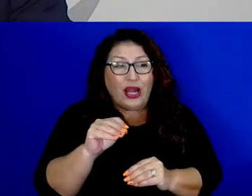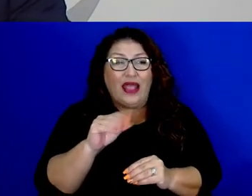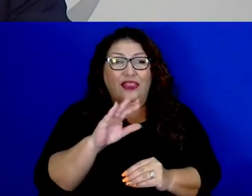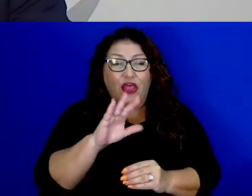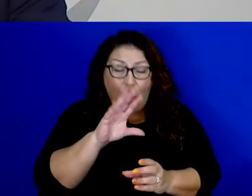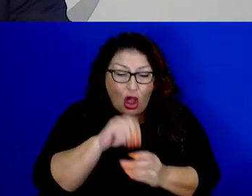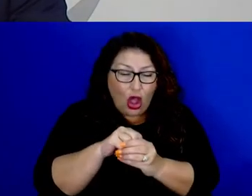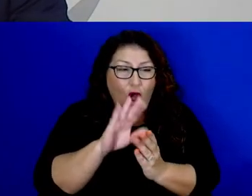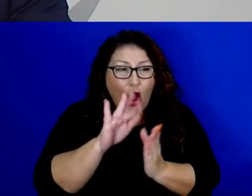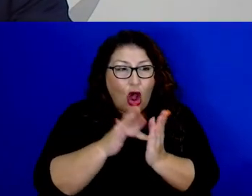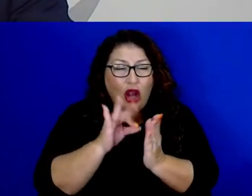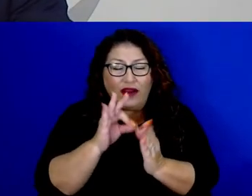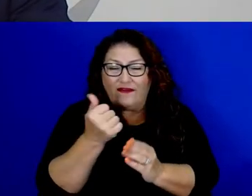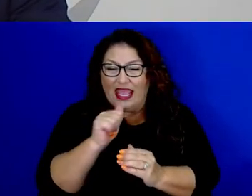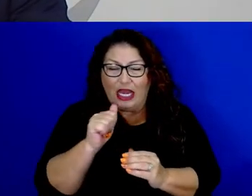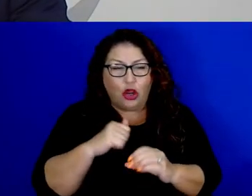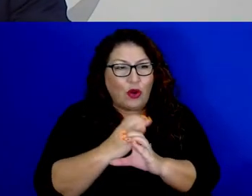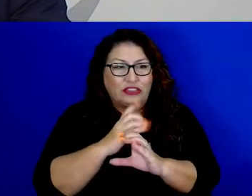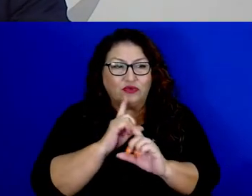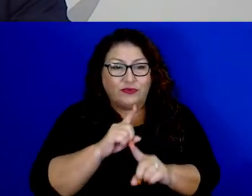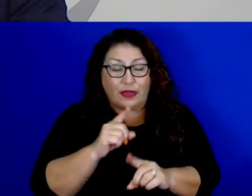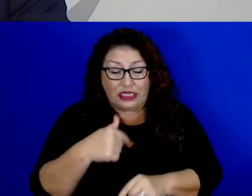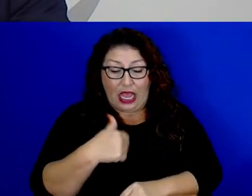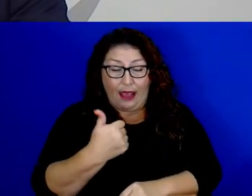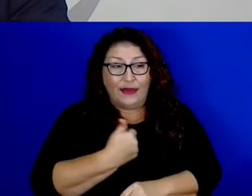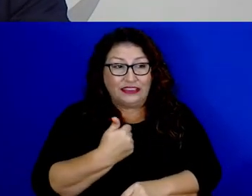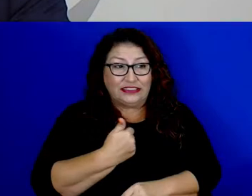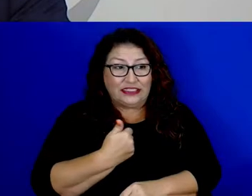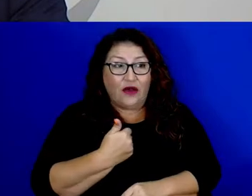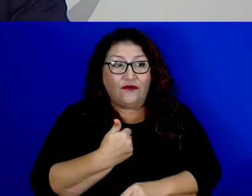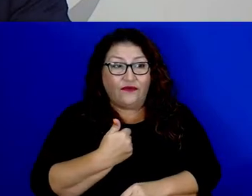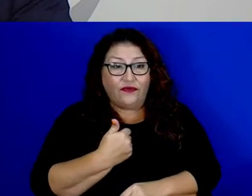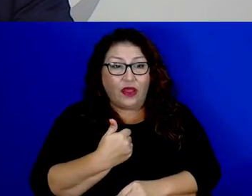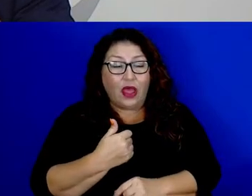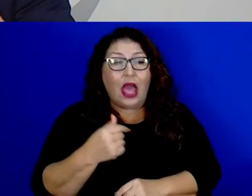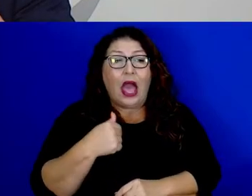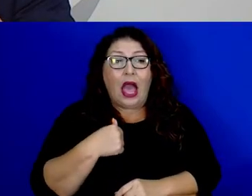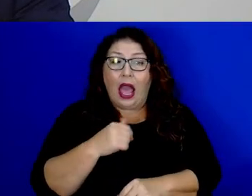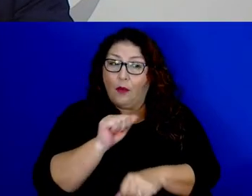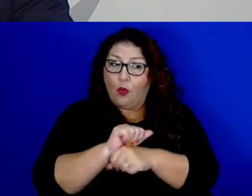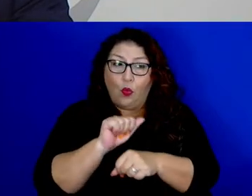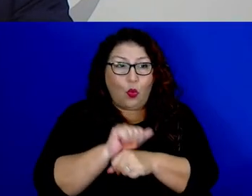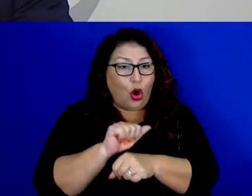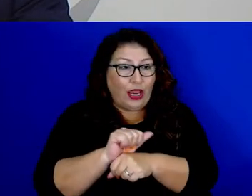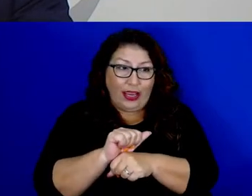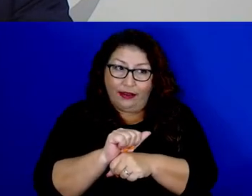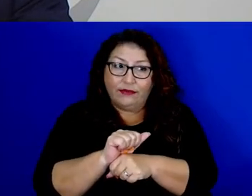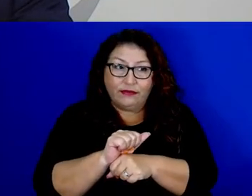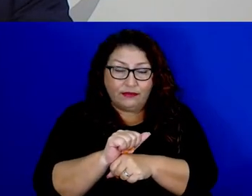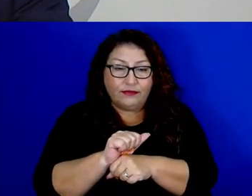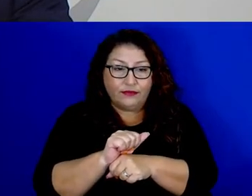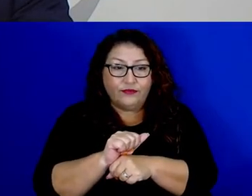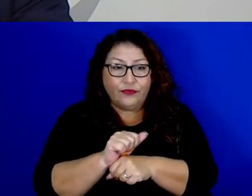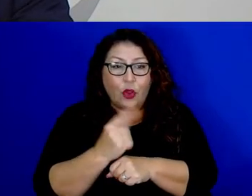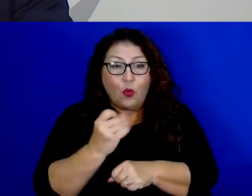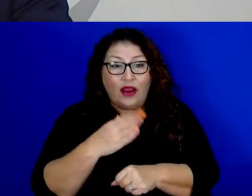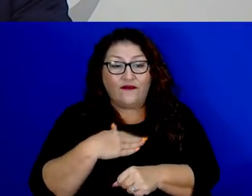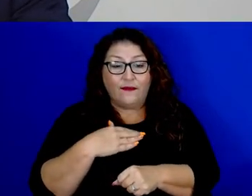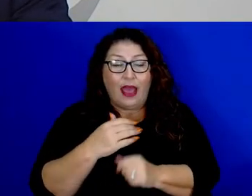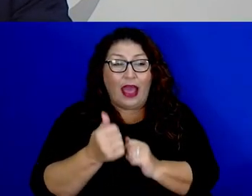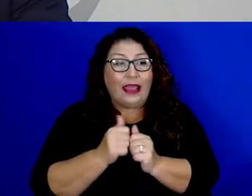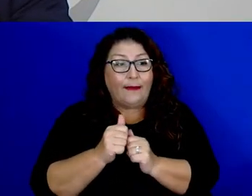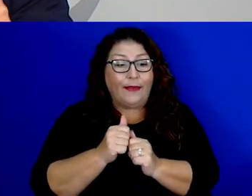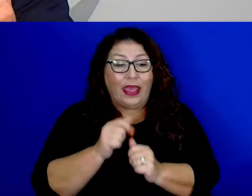I myself, as the WHO Regional Director for Europe, I am walking the talk. One of my campaign commitments was more